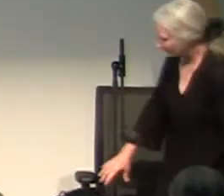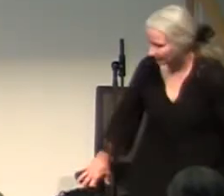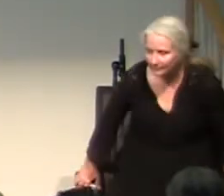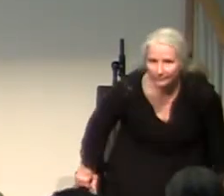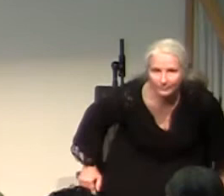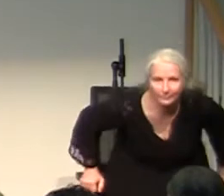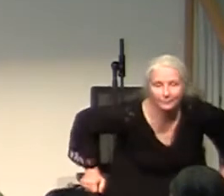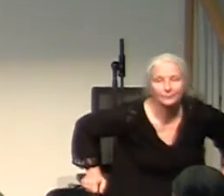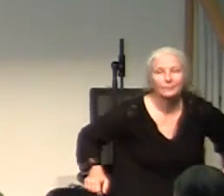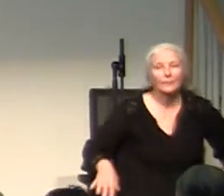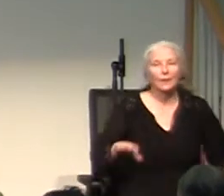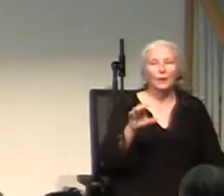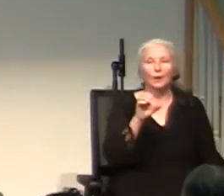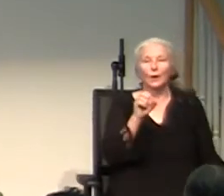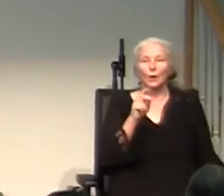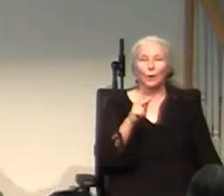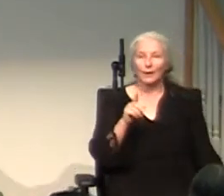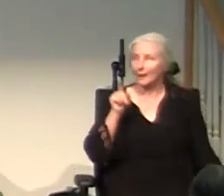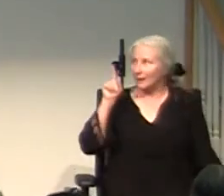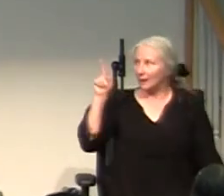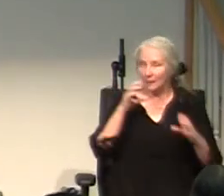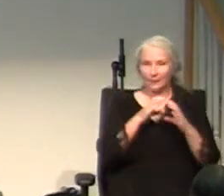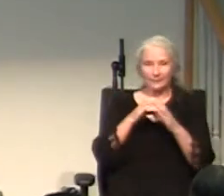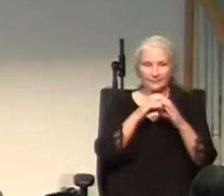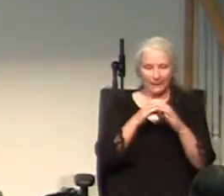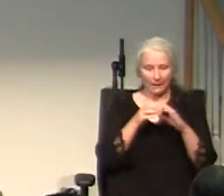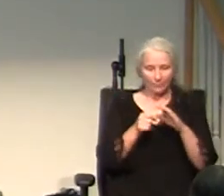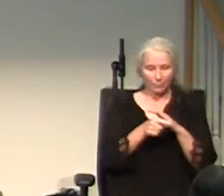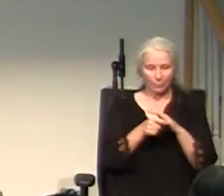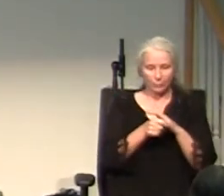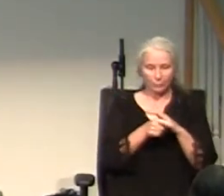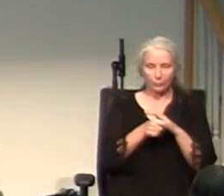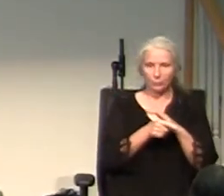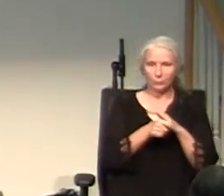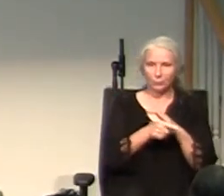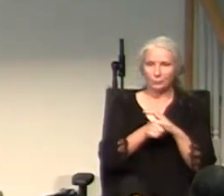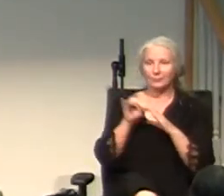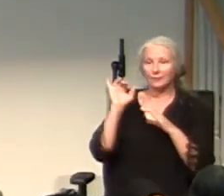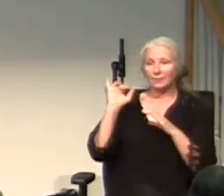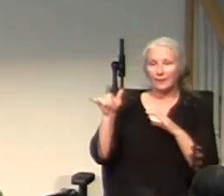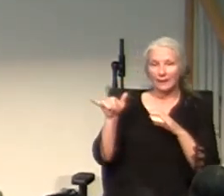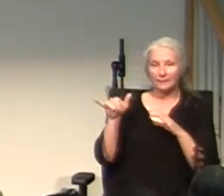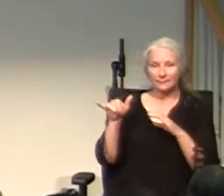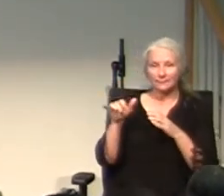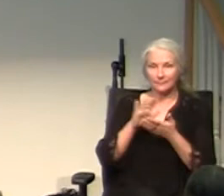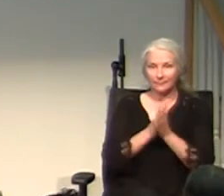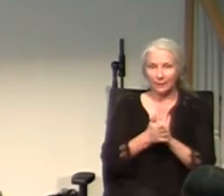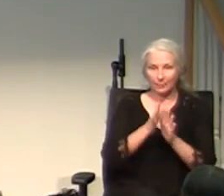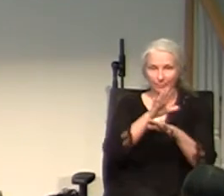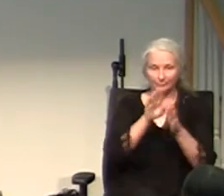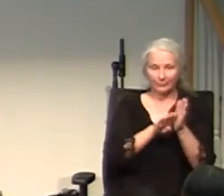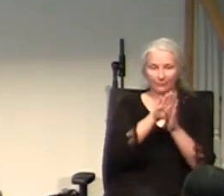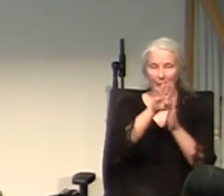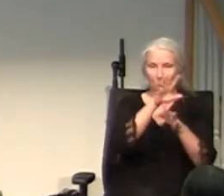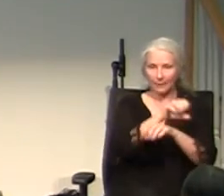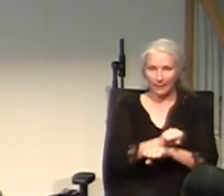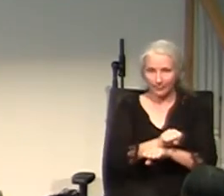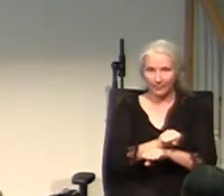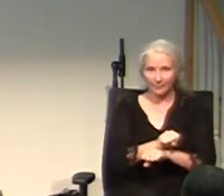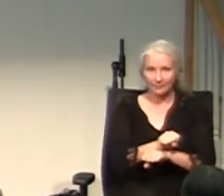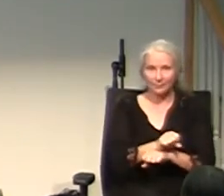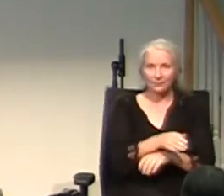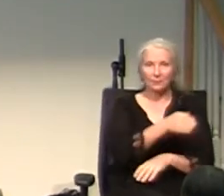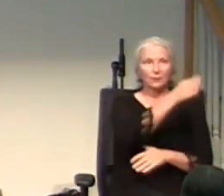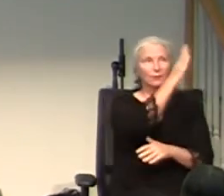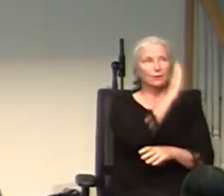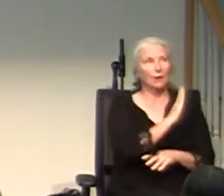cell is firing, and it's a well-patterned habit. And so God comes along and he says, you need to stop